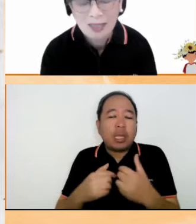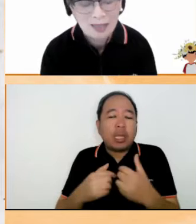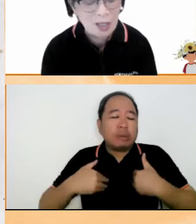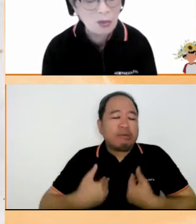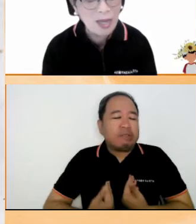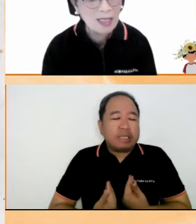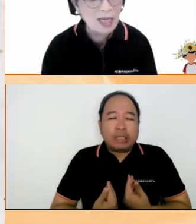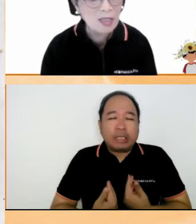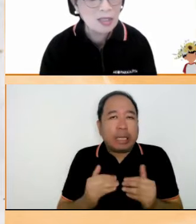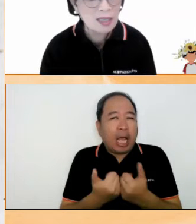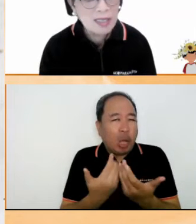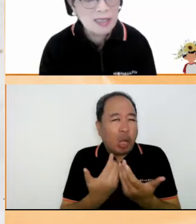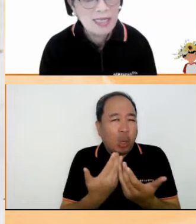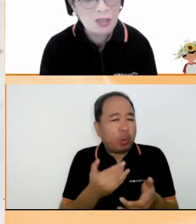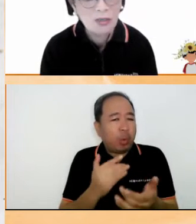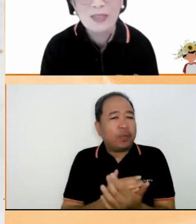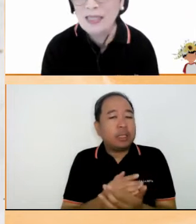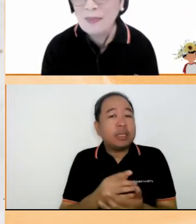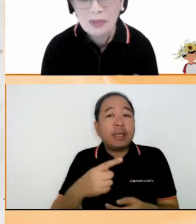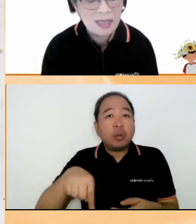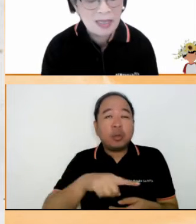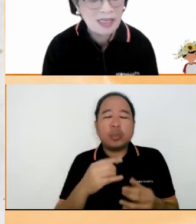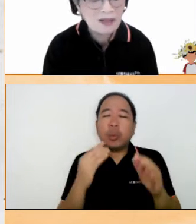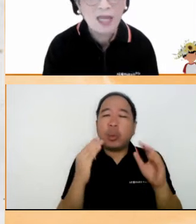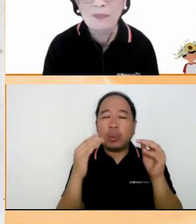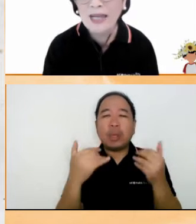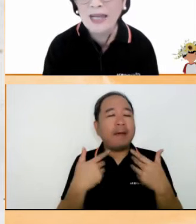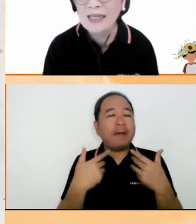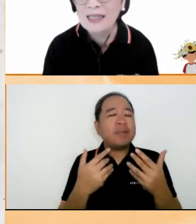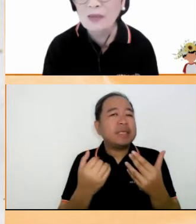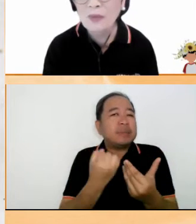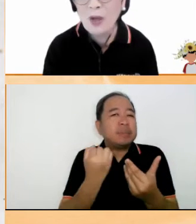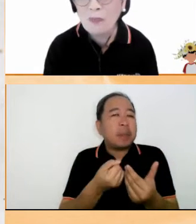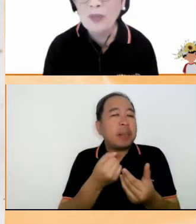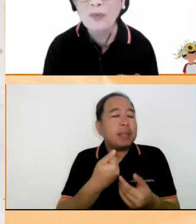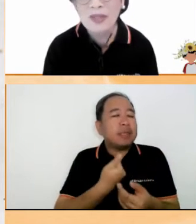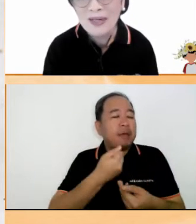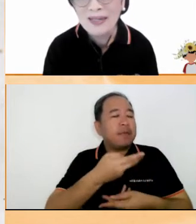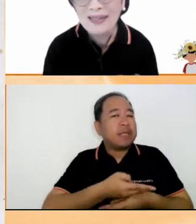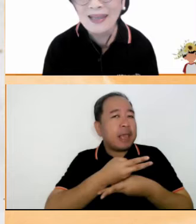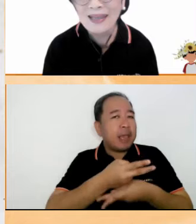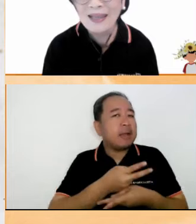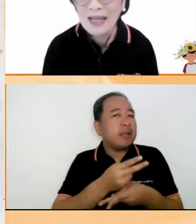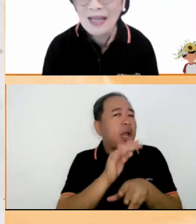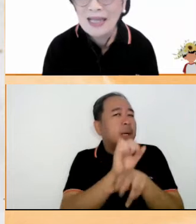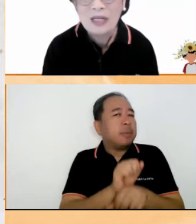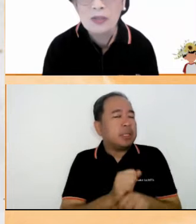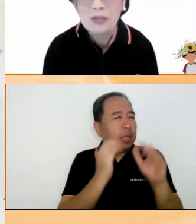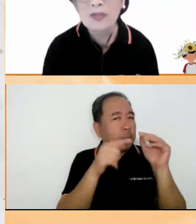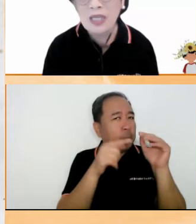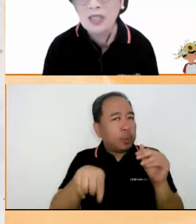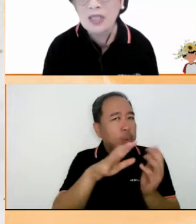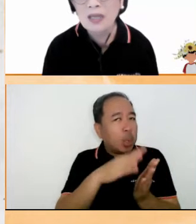point to end each session with a simple self-care practice that we hope you will learn, practice, and